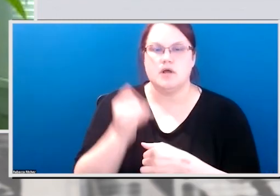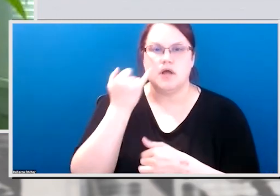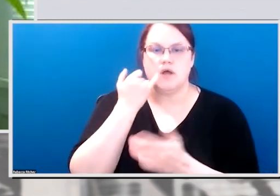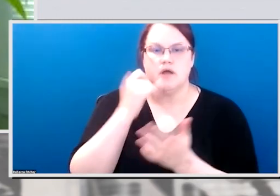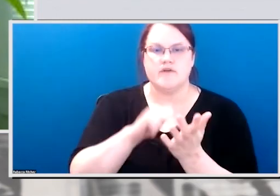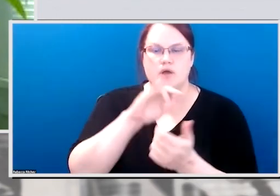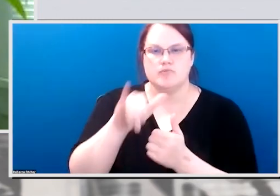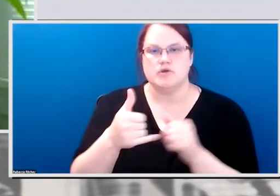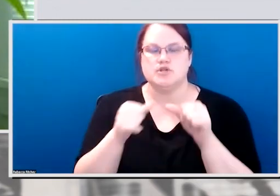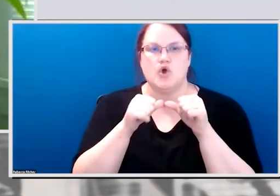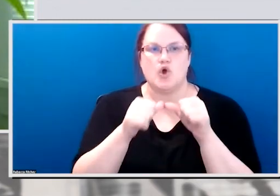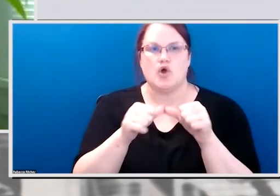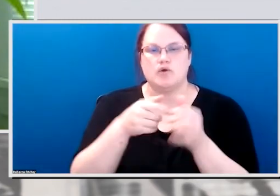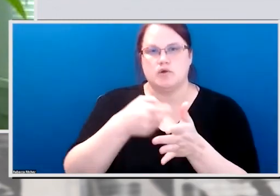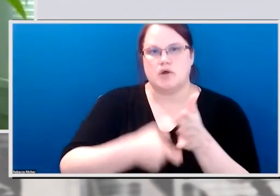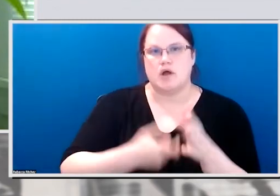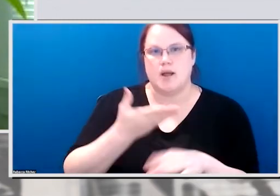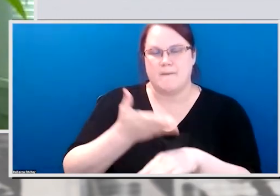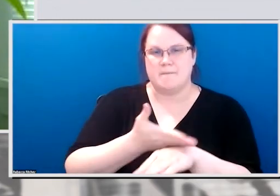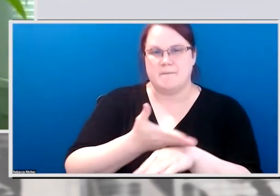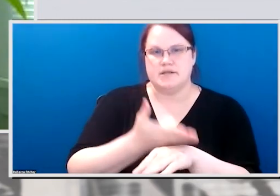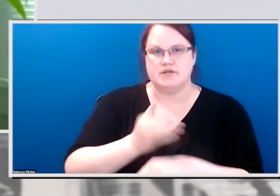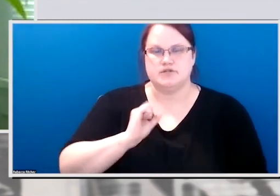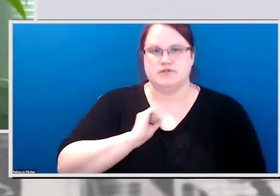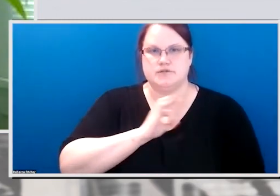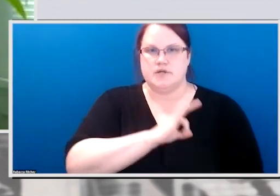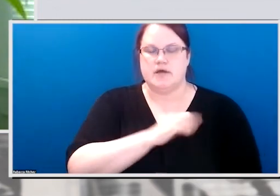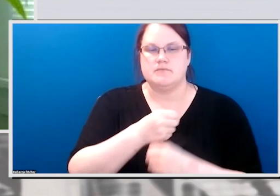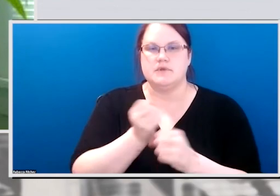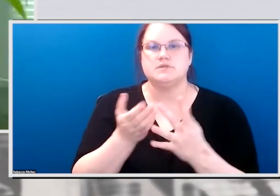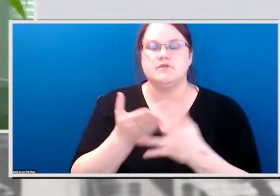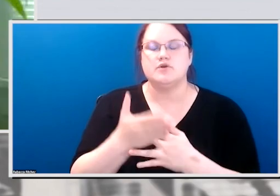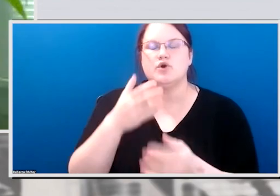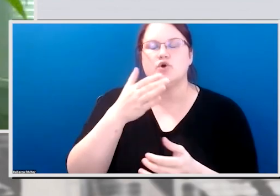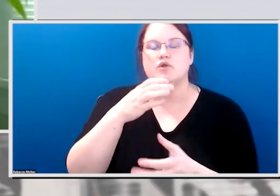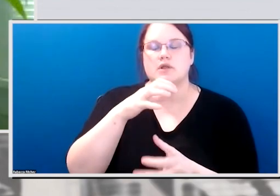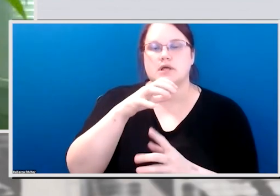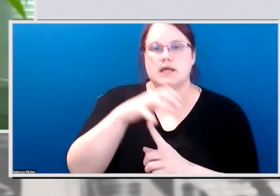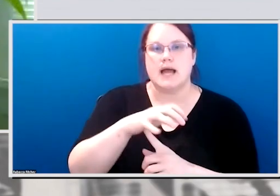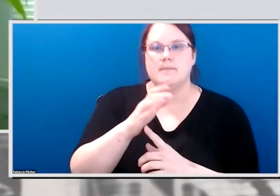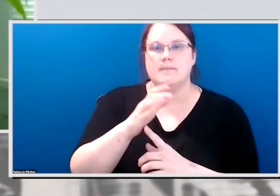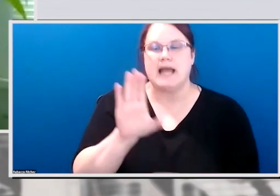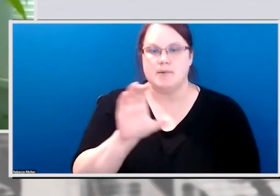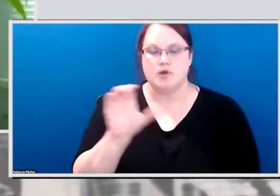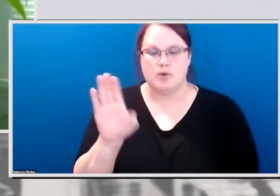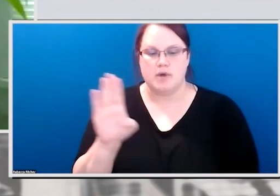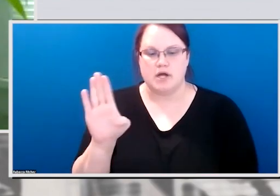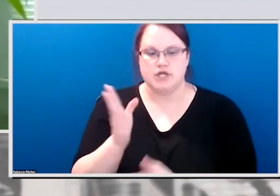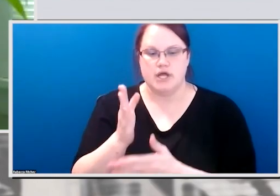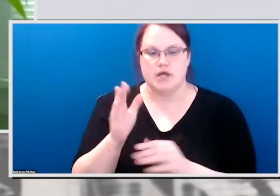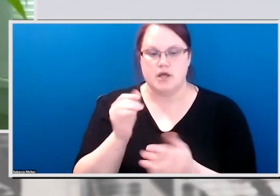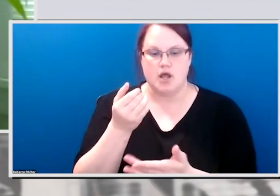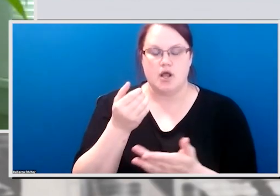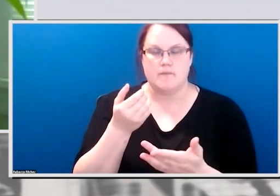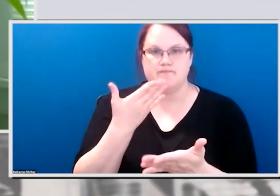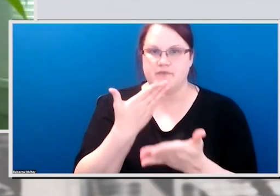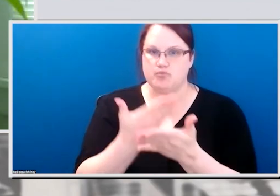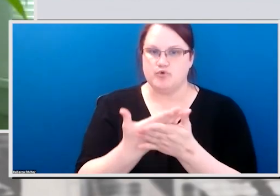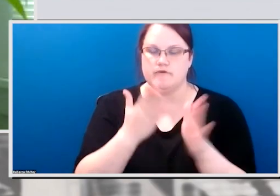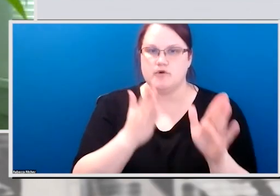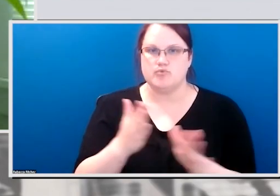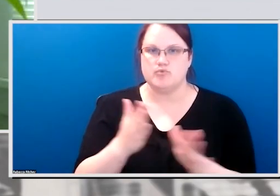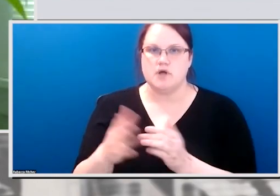with ongoing costs like maintenance or staff makes it through the capital budget approval process, does that obligate its inclusion in future operating